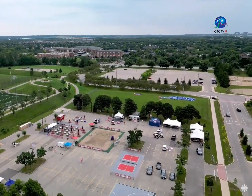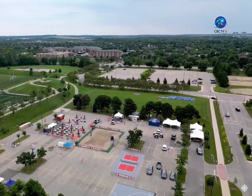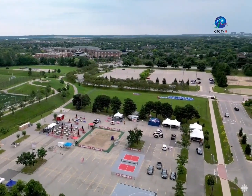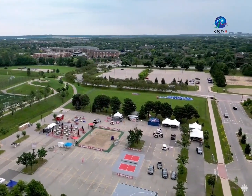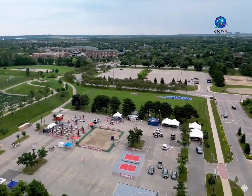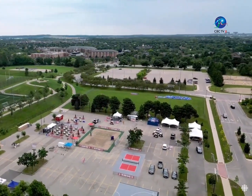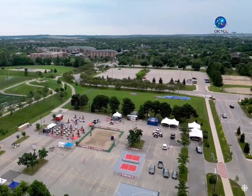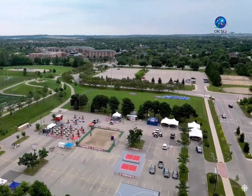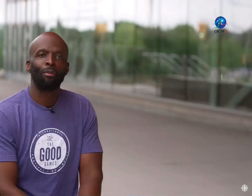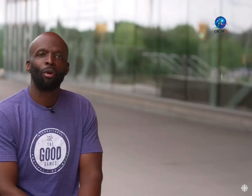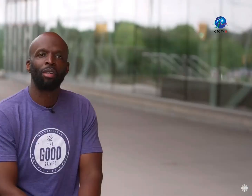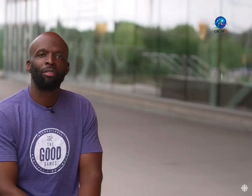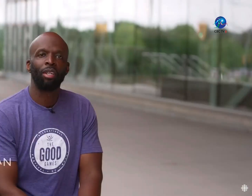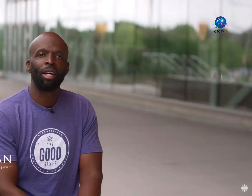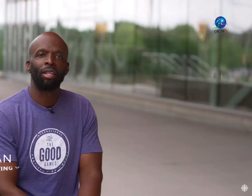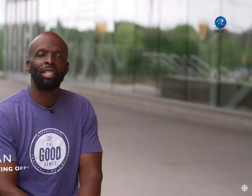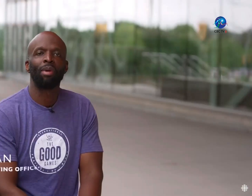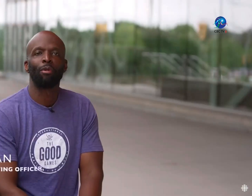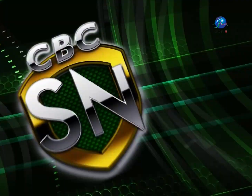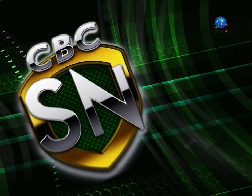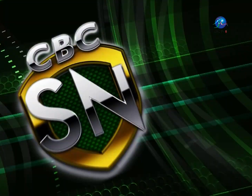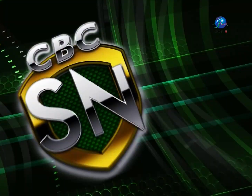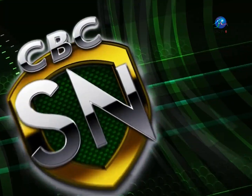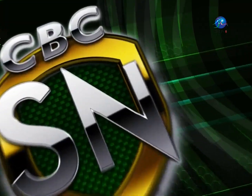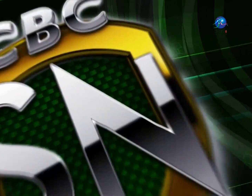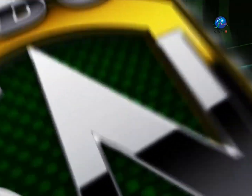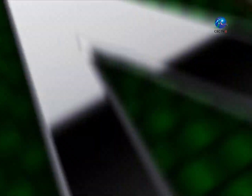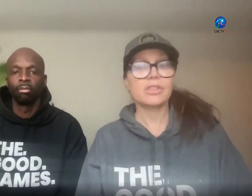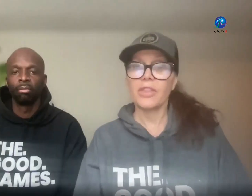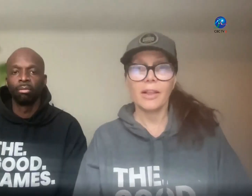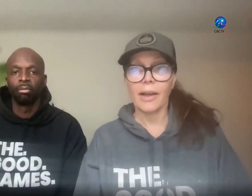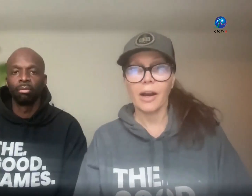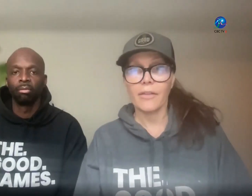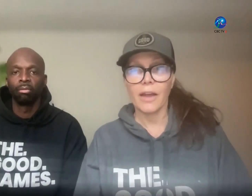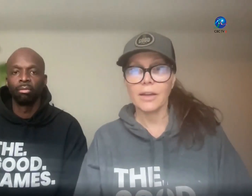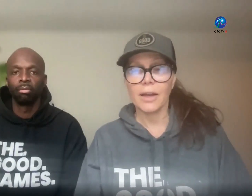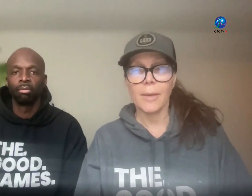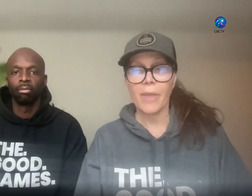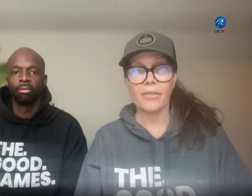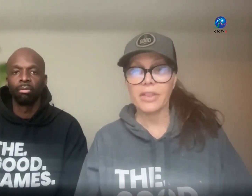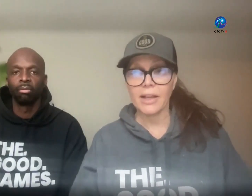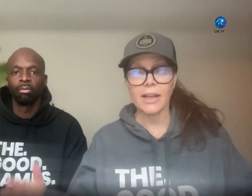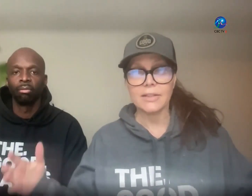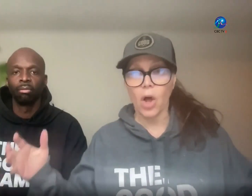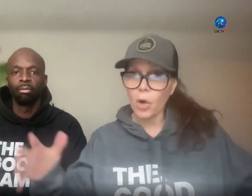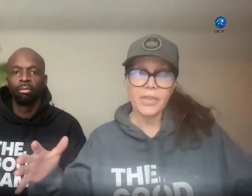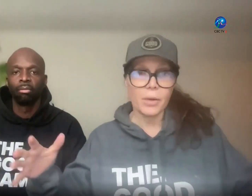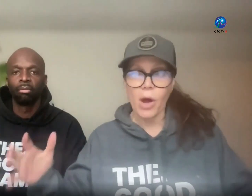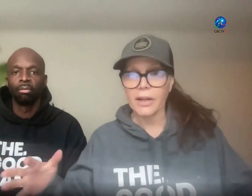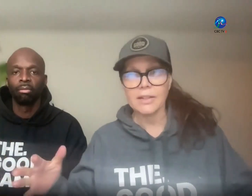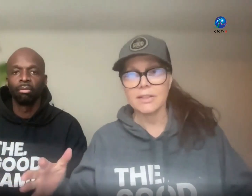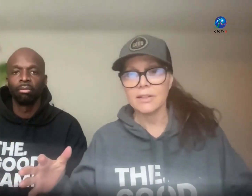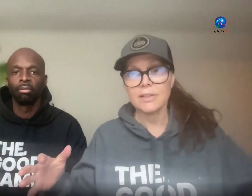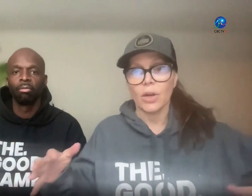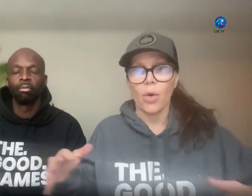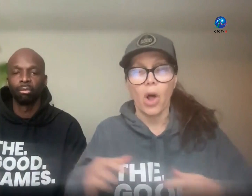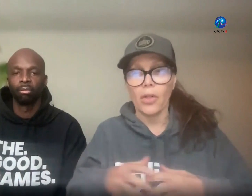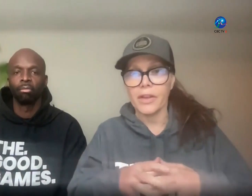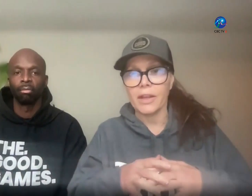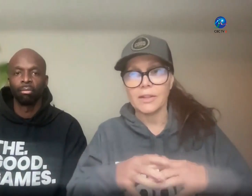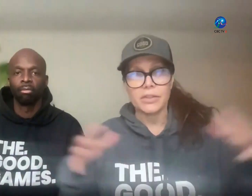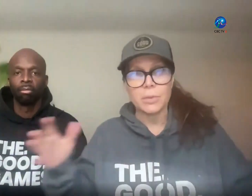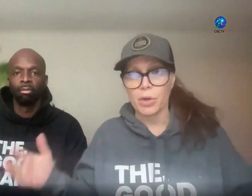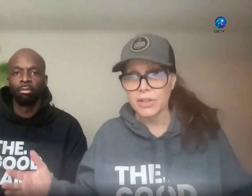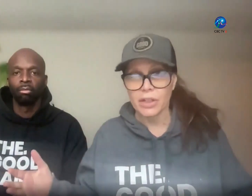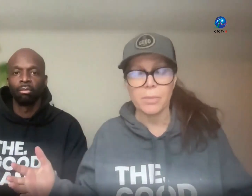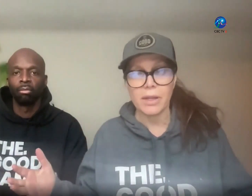and perhaps find a new passion. There's nothing like our event. Everything is all within walking distance, so all